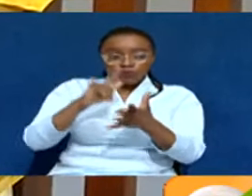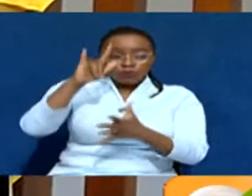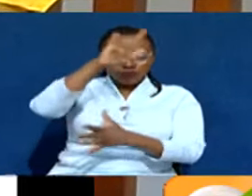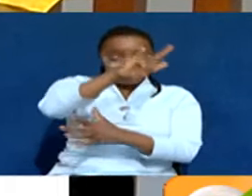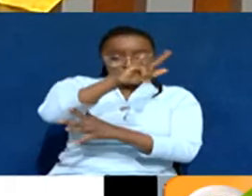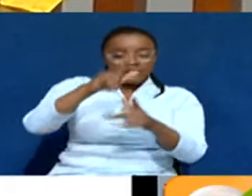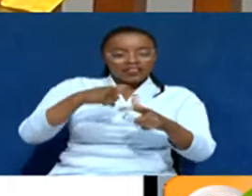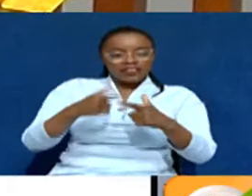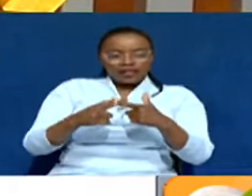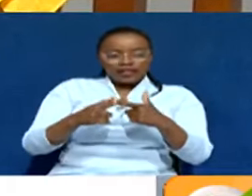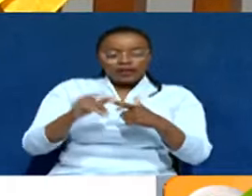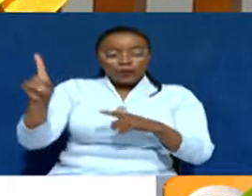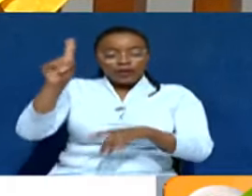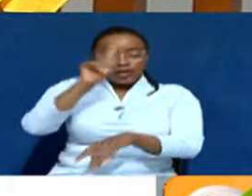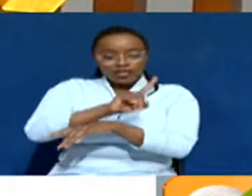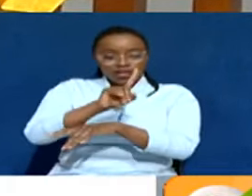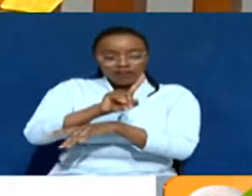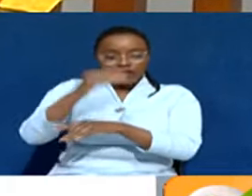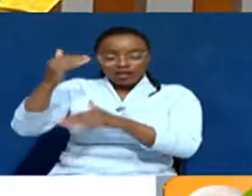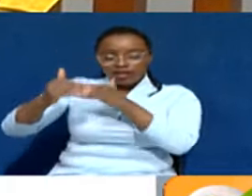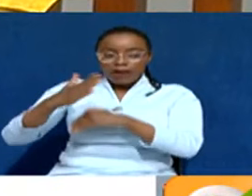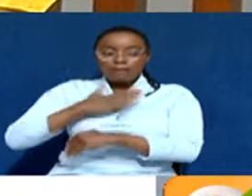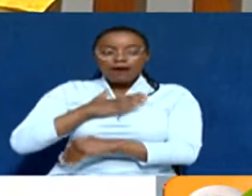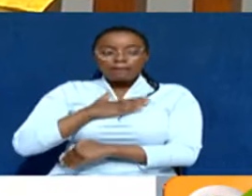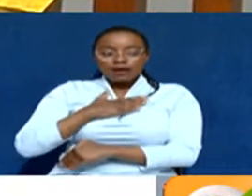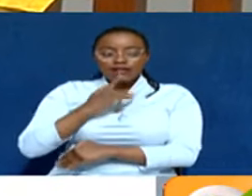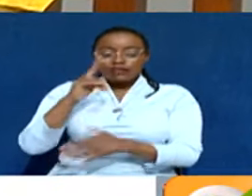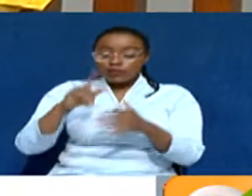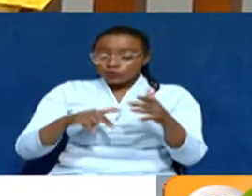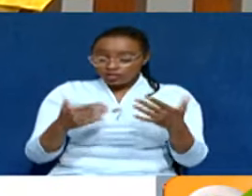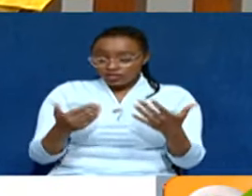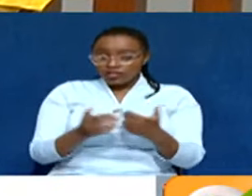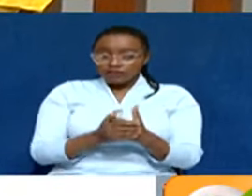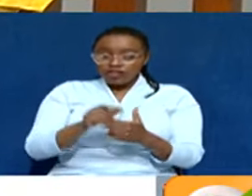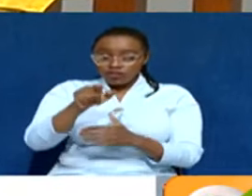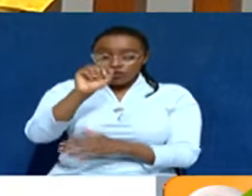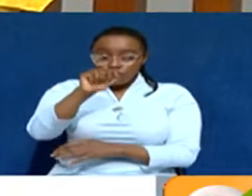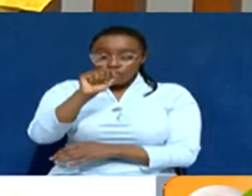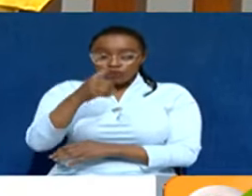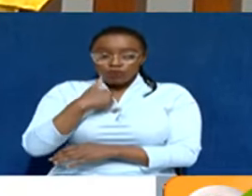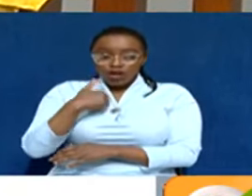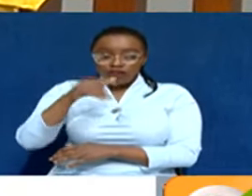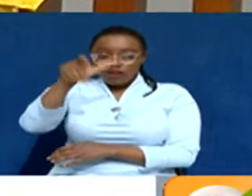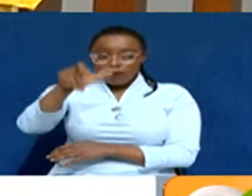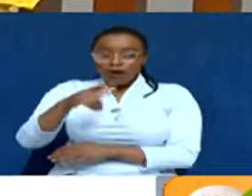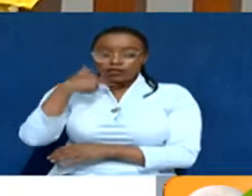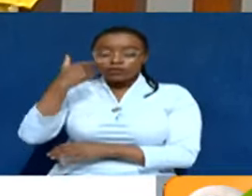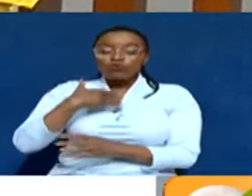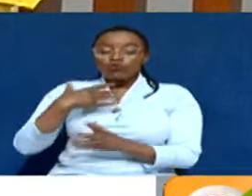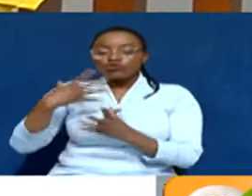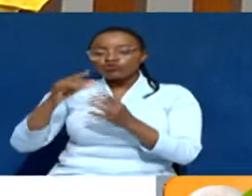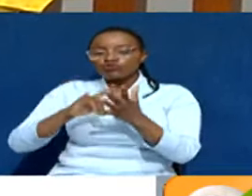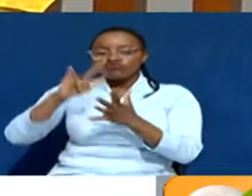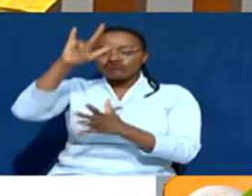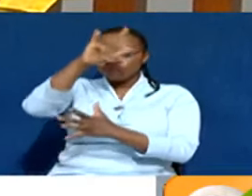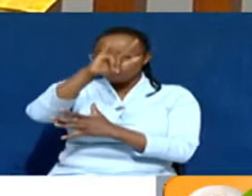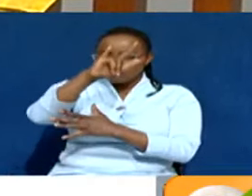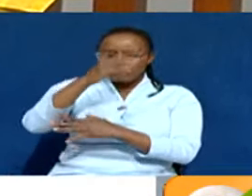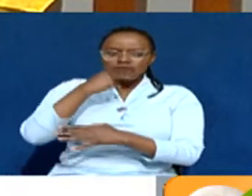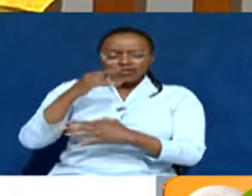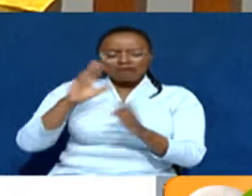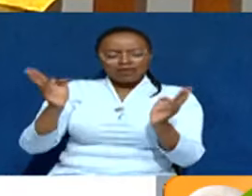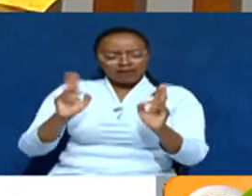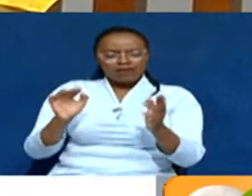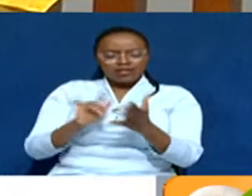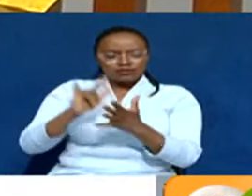would. So one day somebody, my neighbor just comes and tells me, by the way, can you get someone who wants to go outside? I told her, I